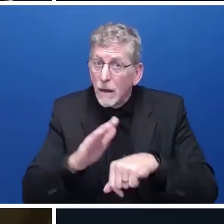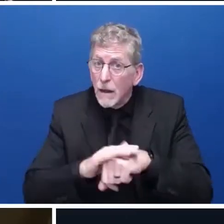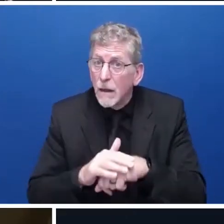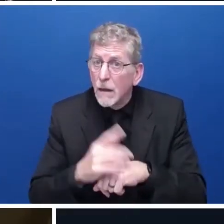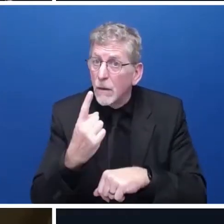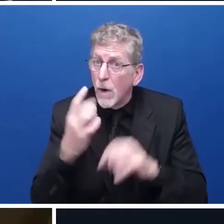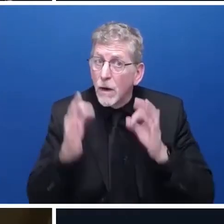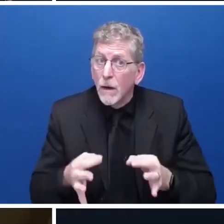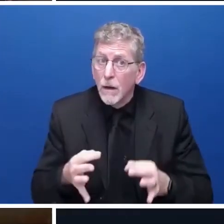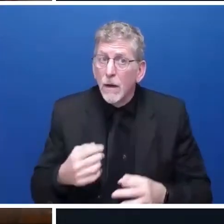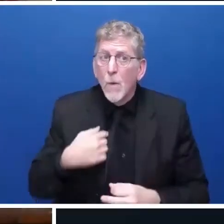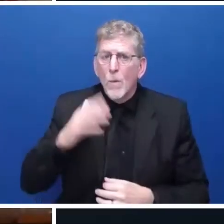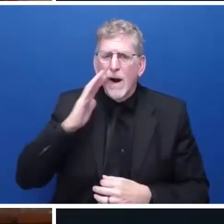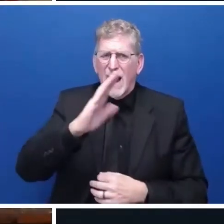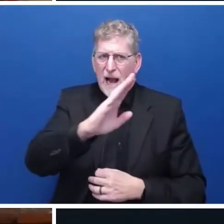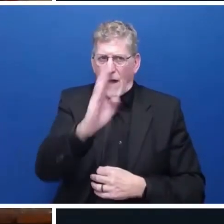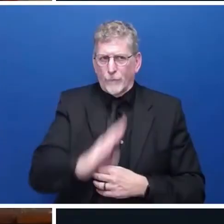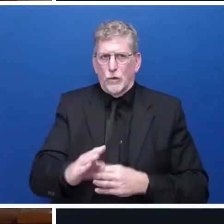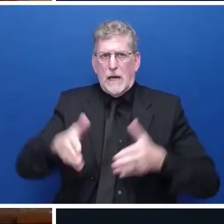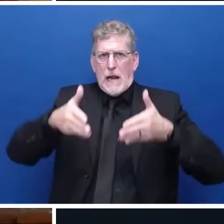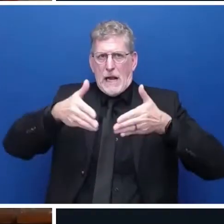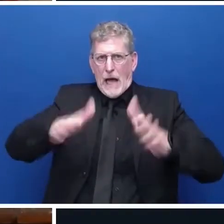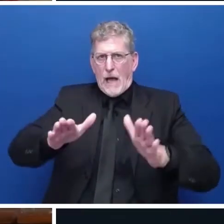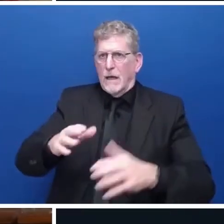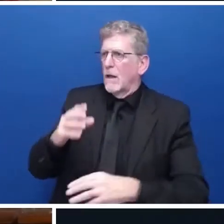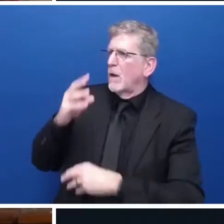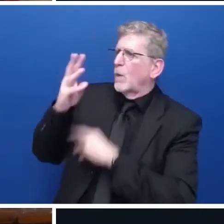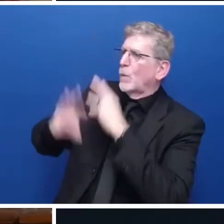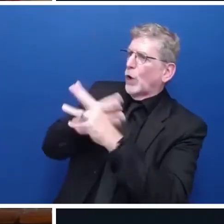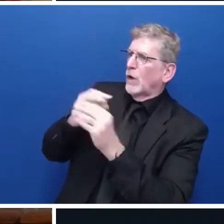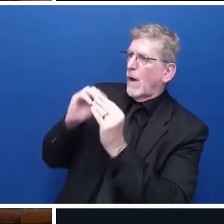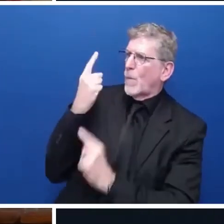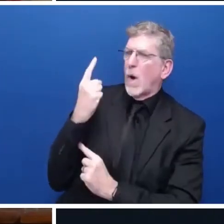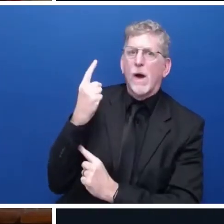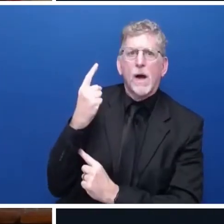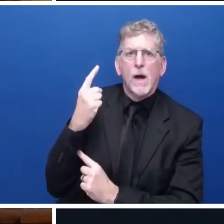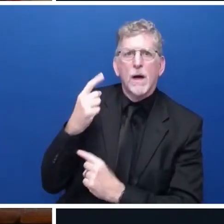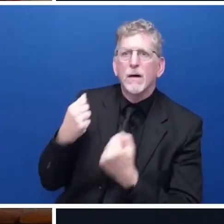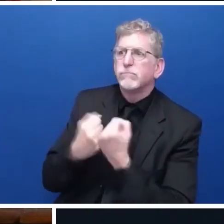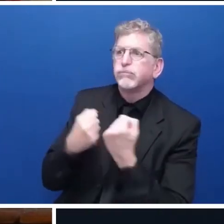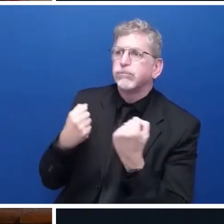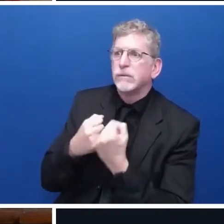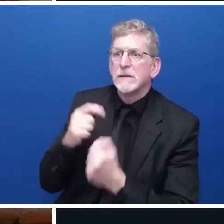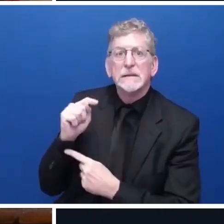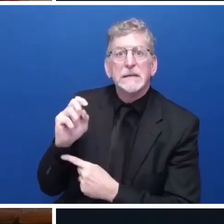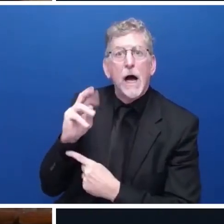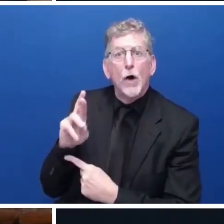of terror, which they are by far, to have a nuclear weapon. Can't let that happen.